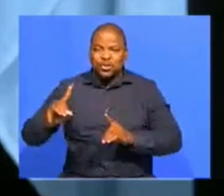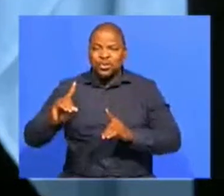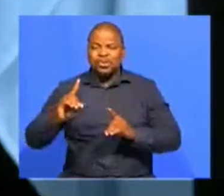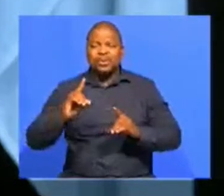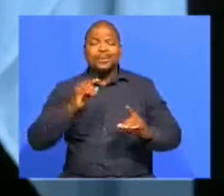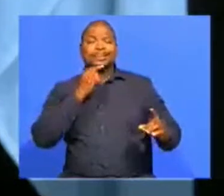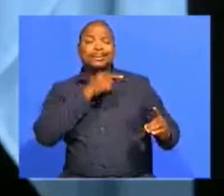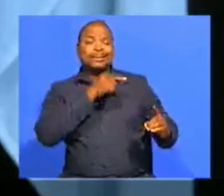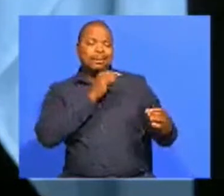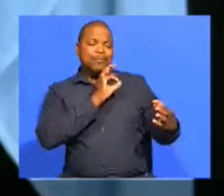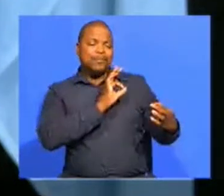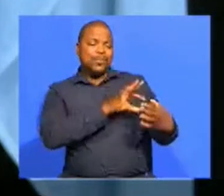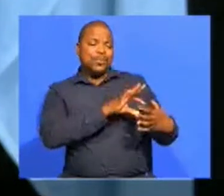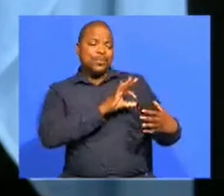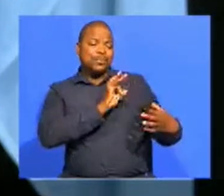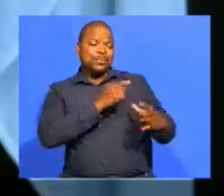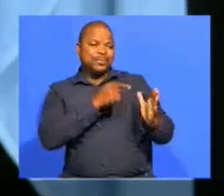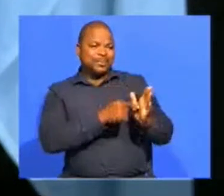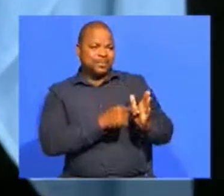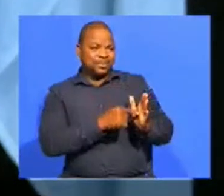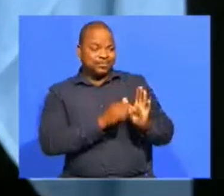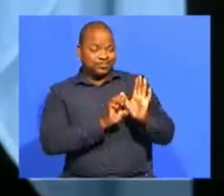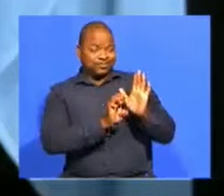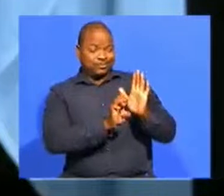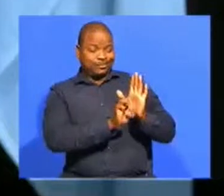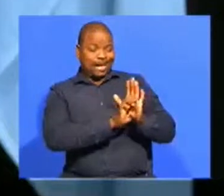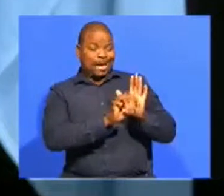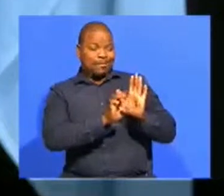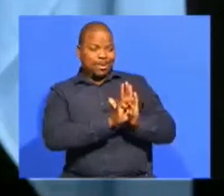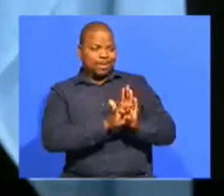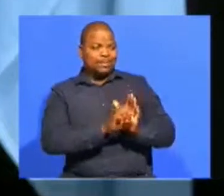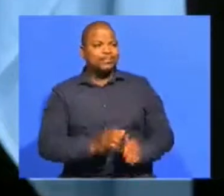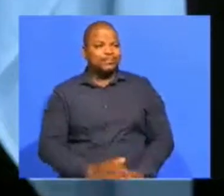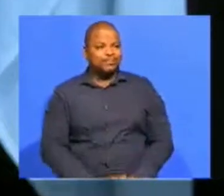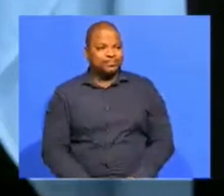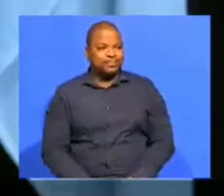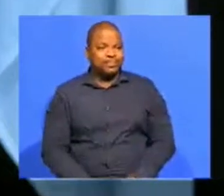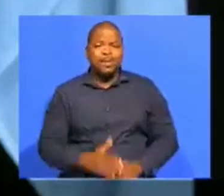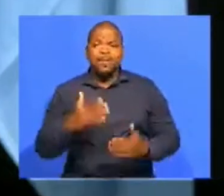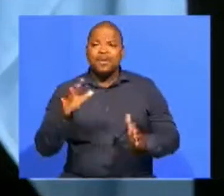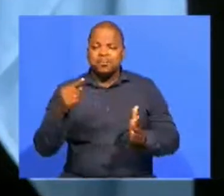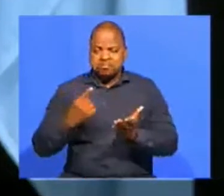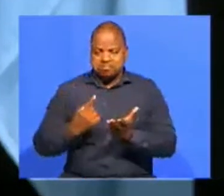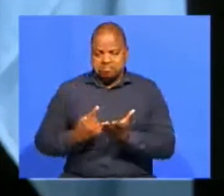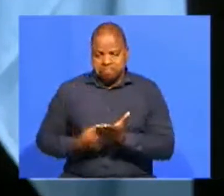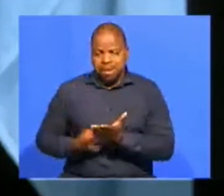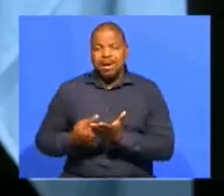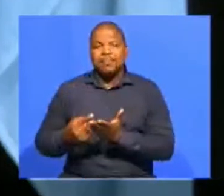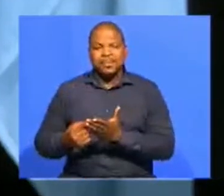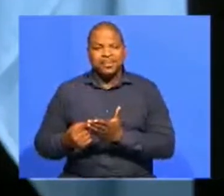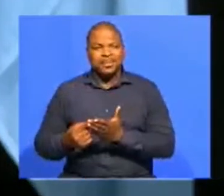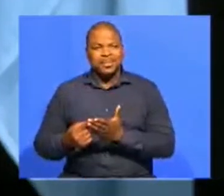affair. So, for example, you talk about